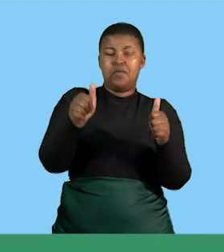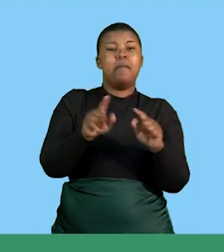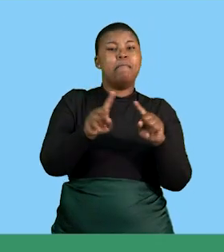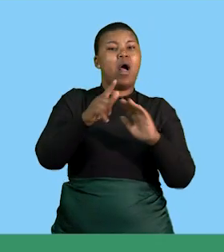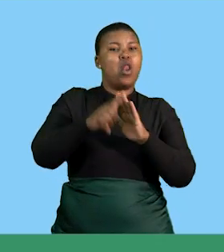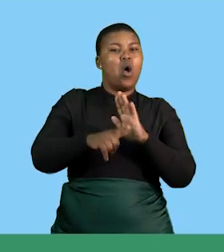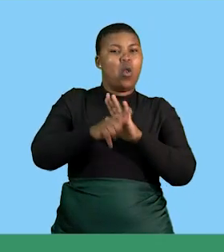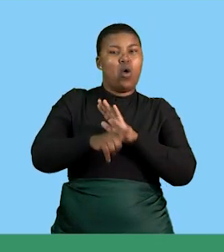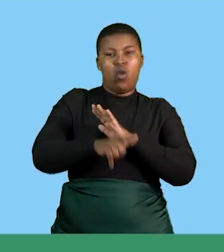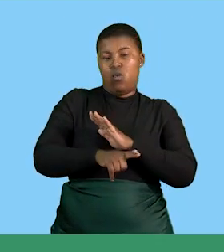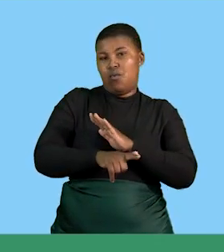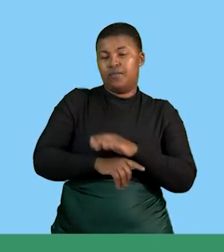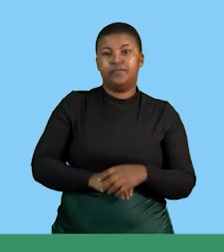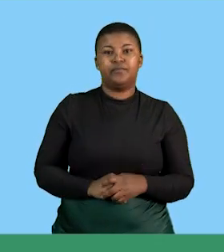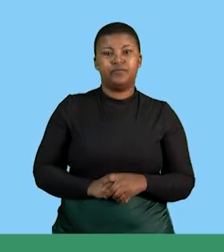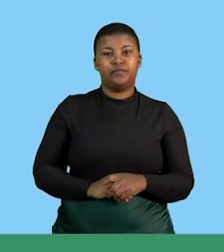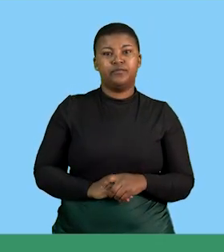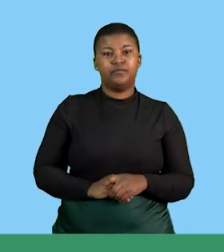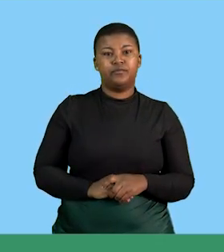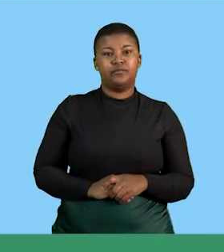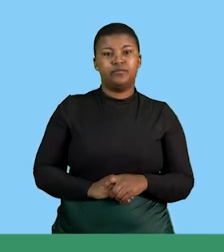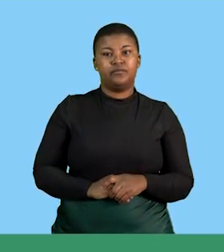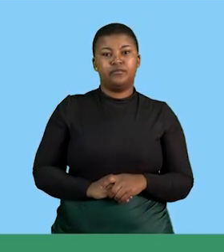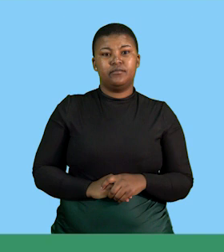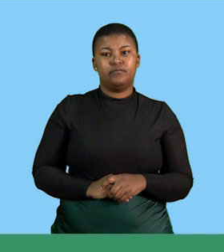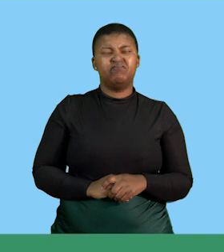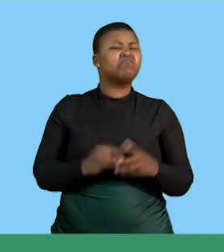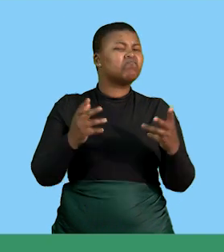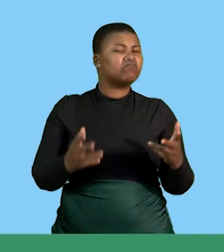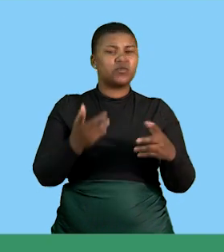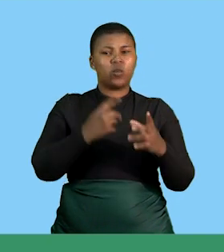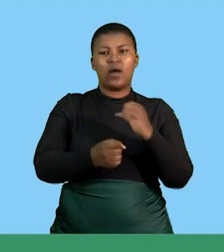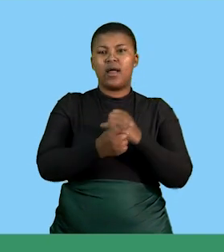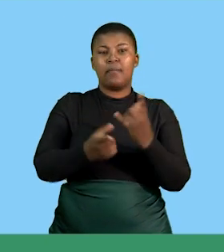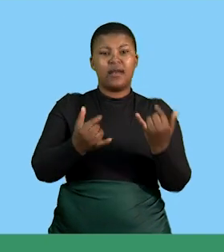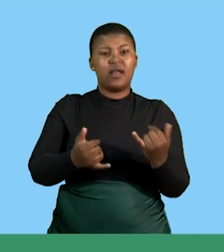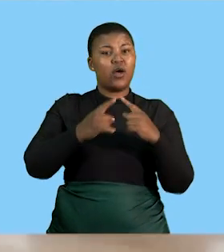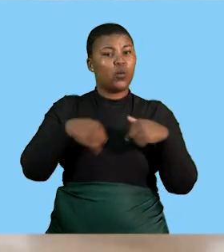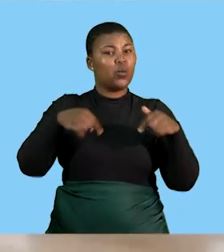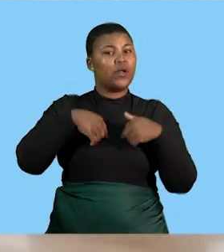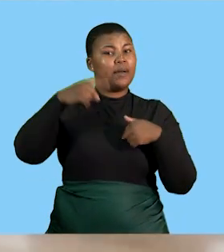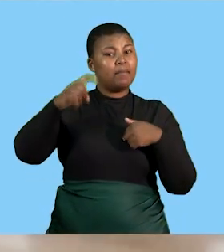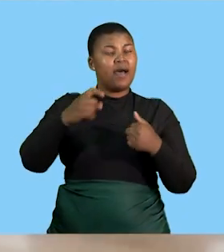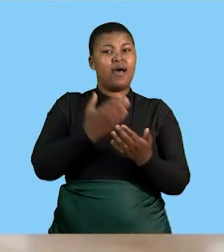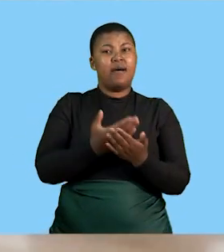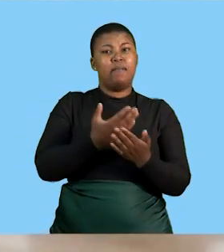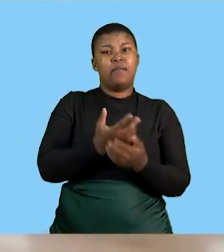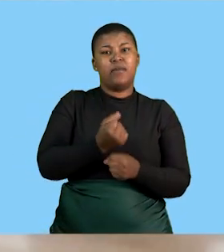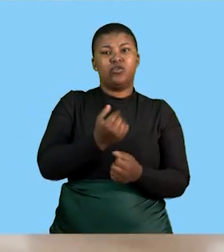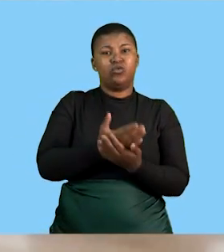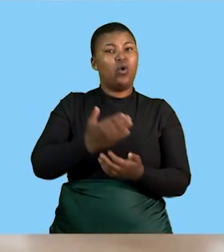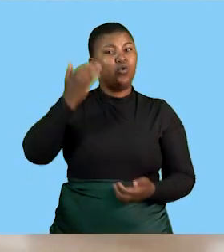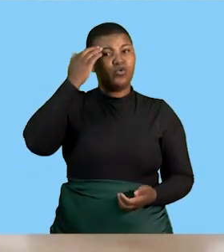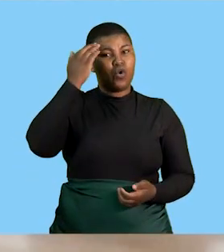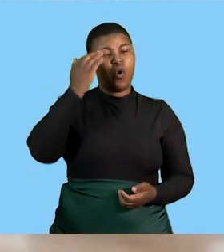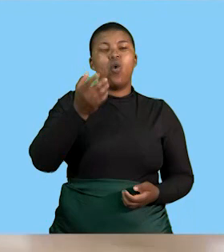lowest possible price. So what happens now is we should always be in the know of